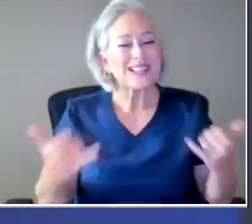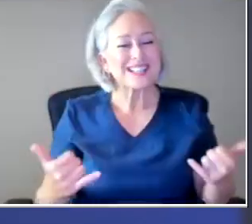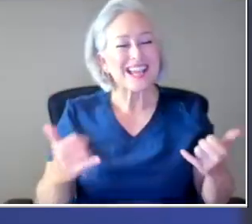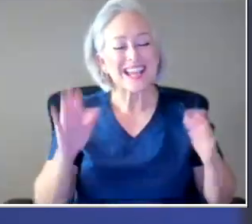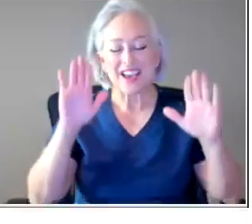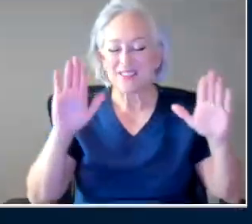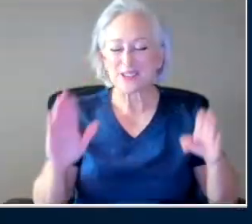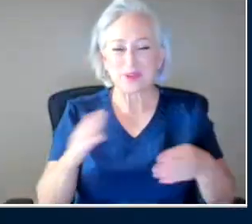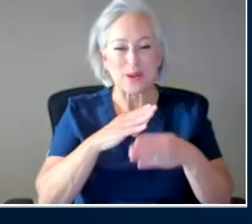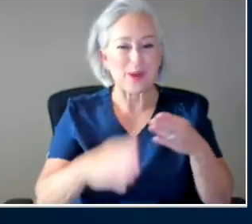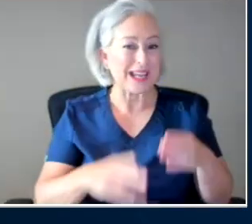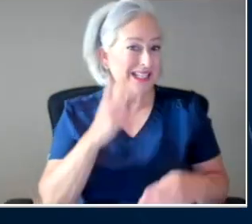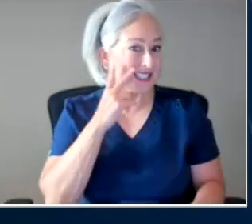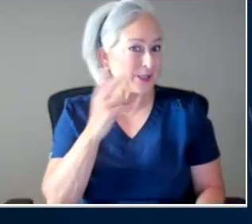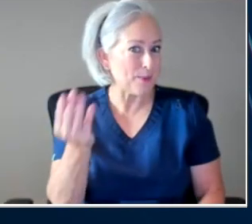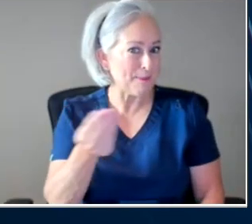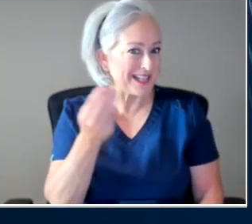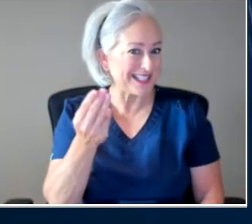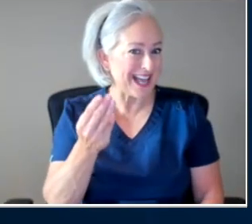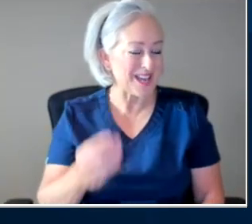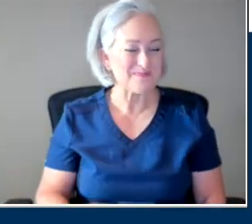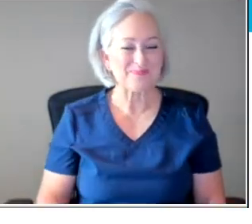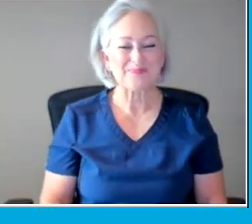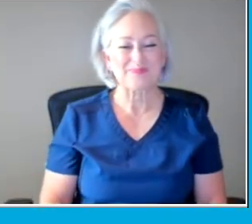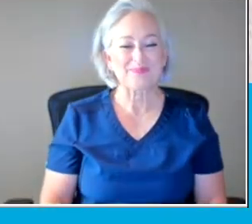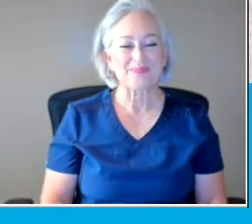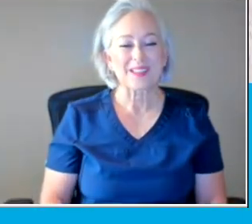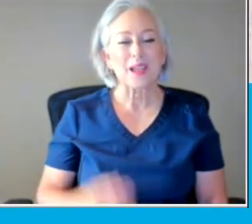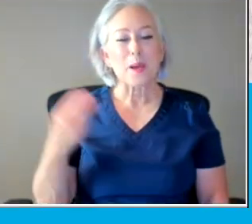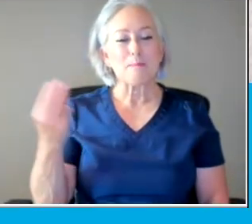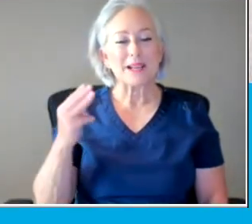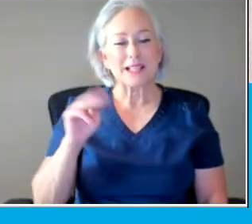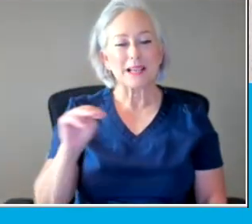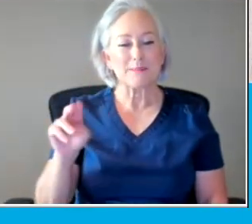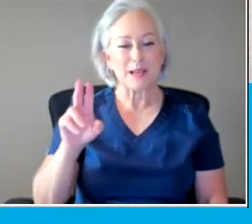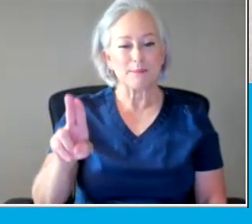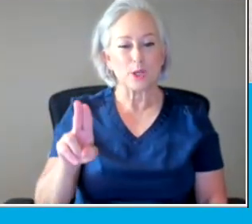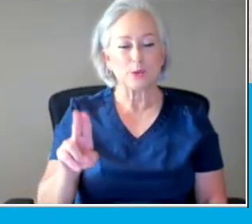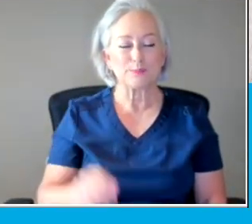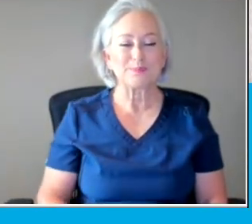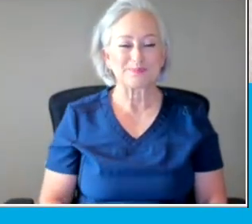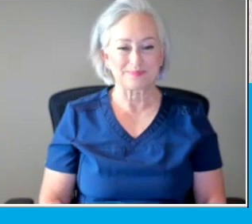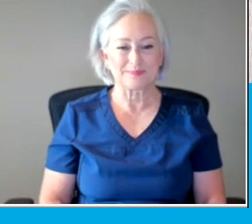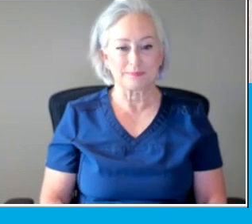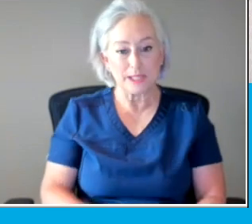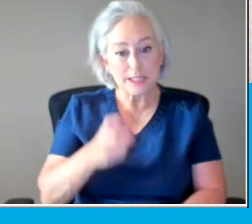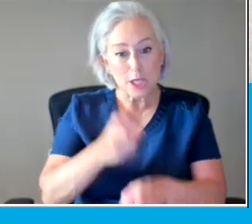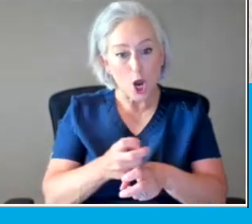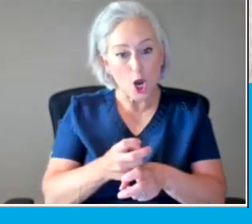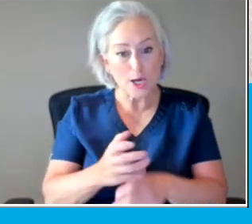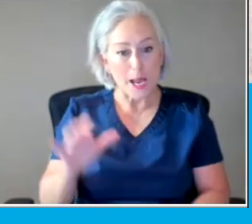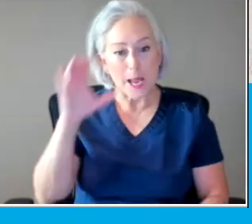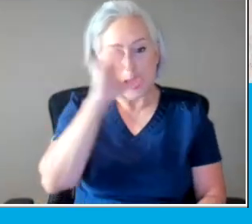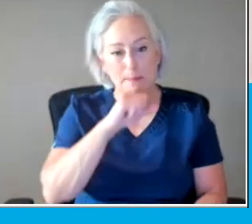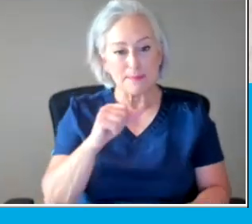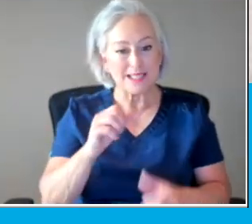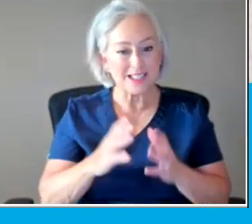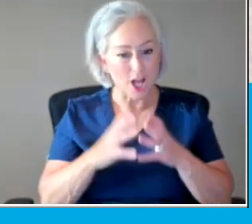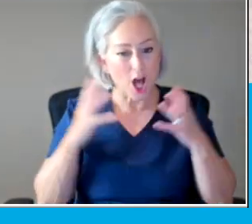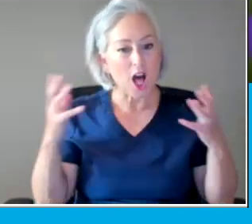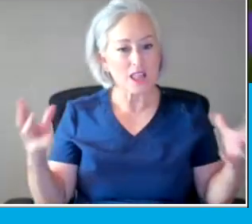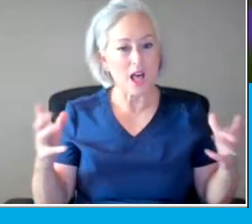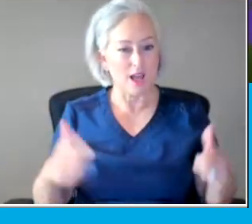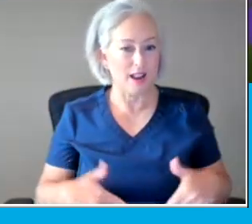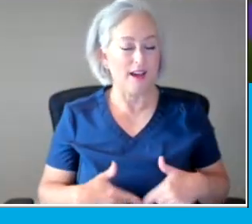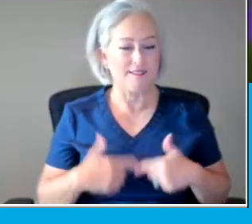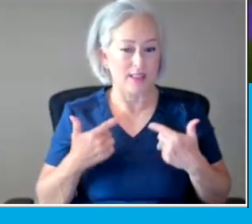on Monday. Coming up Monday on the Morning Medical Update. It's hard because I did miss an awful lot of life,